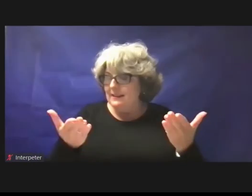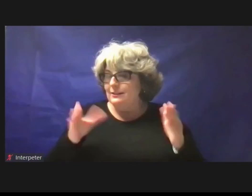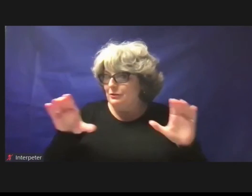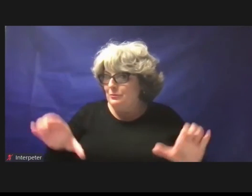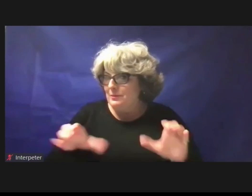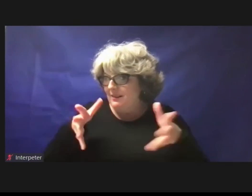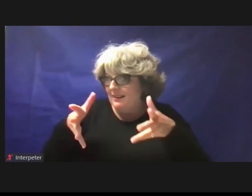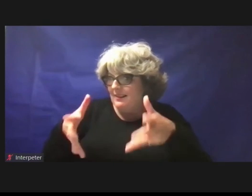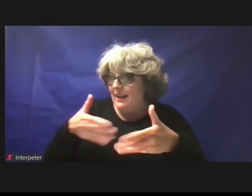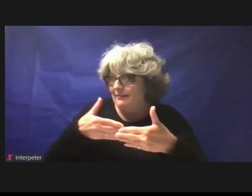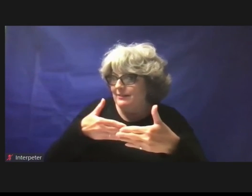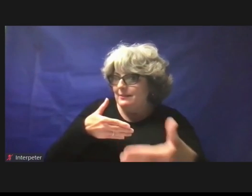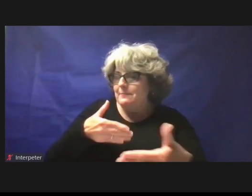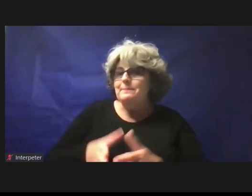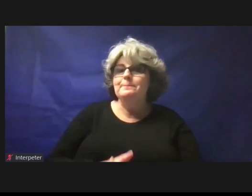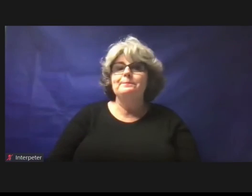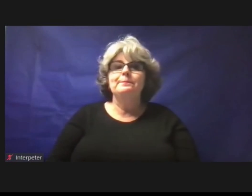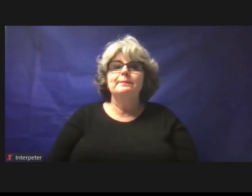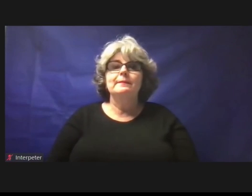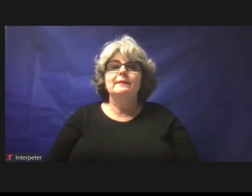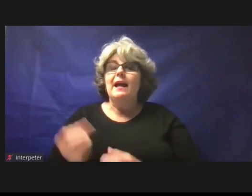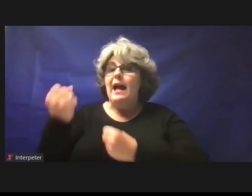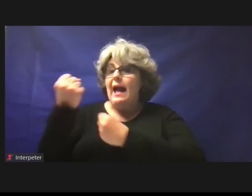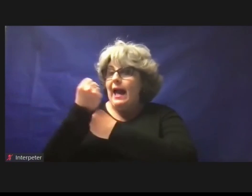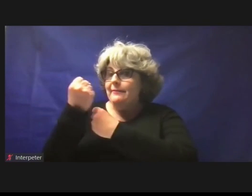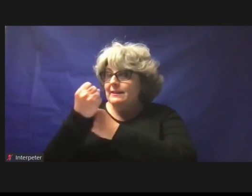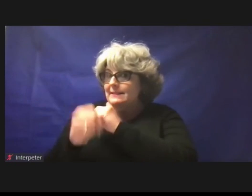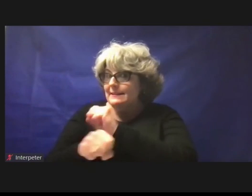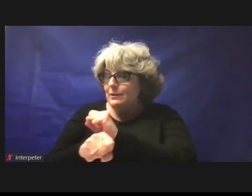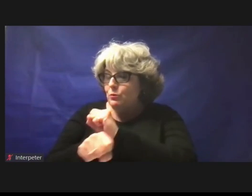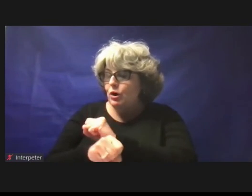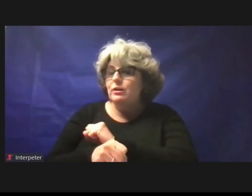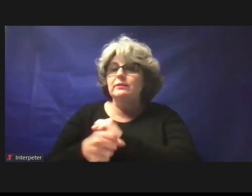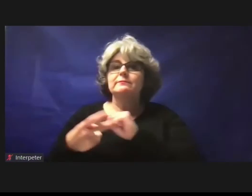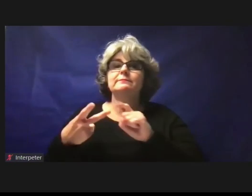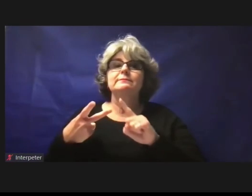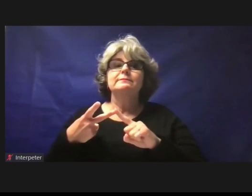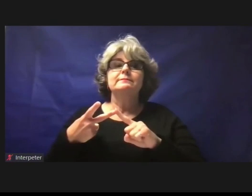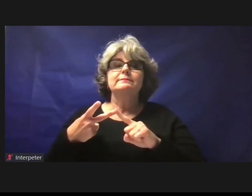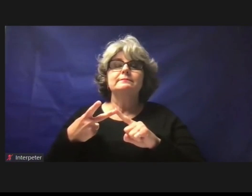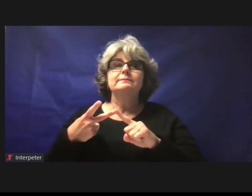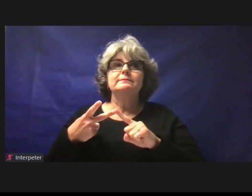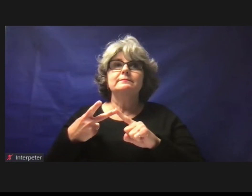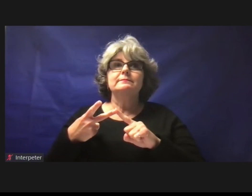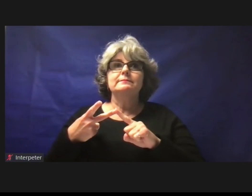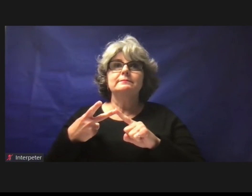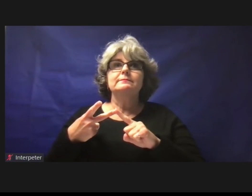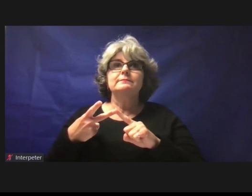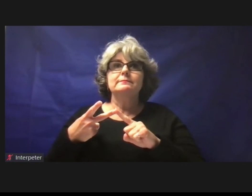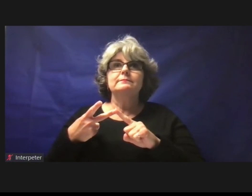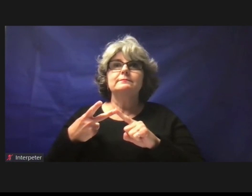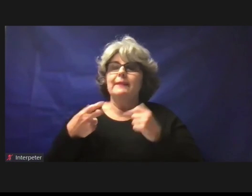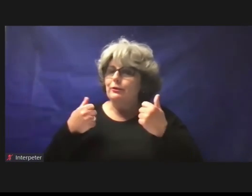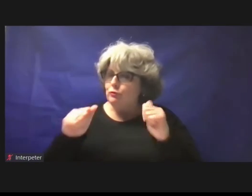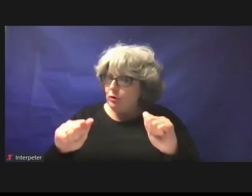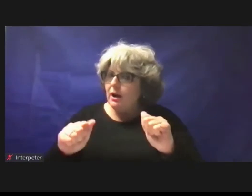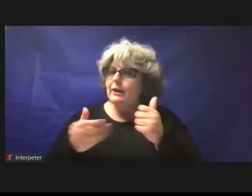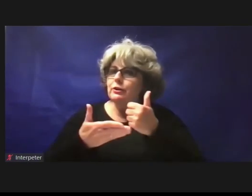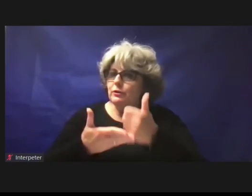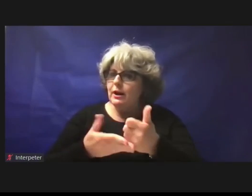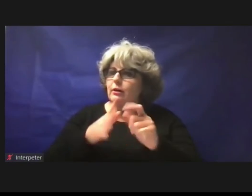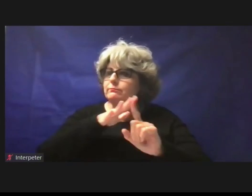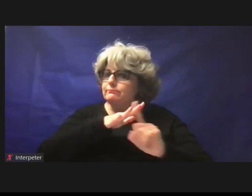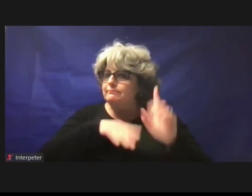said, there's the advocacy work to do, and there's trying to help the